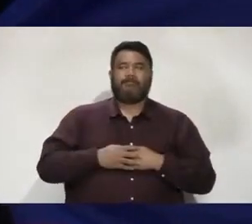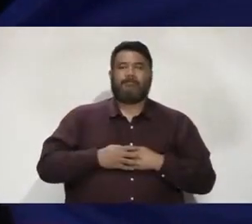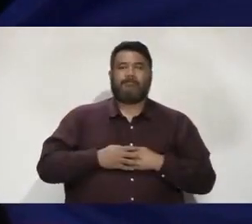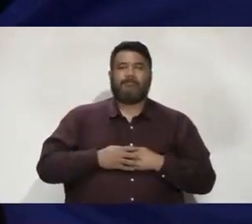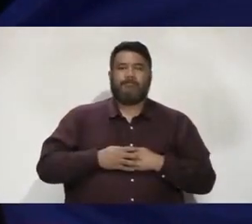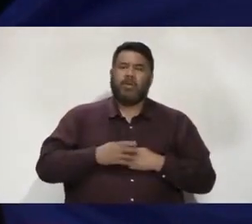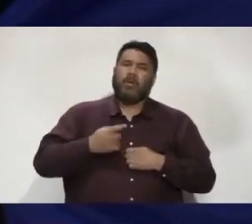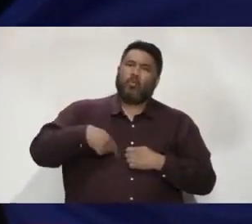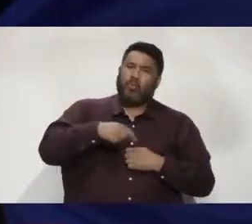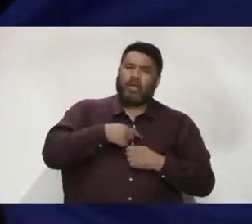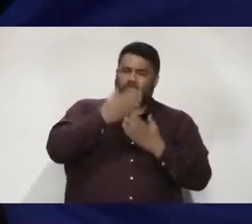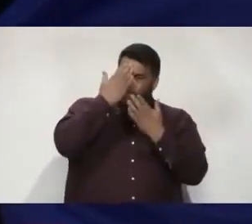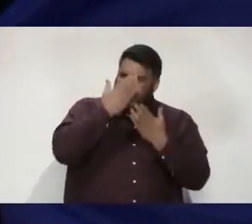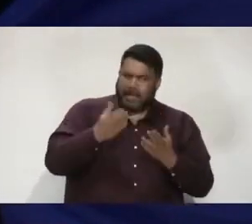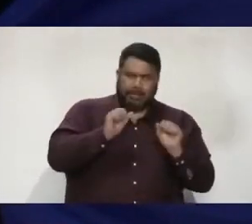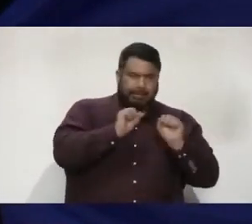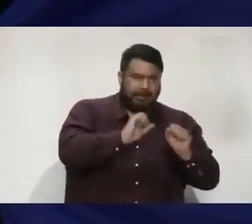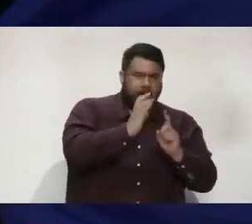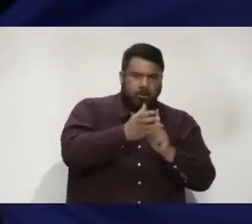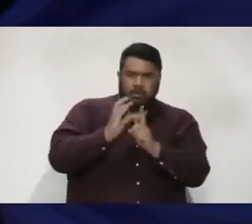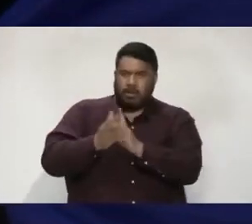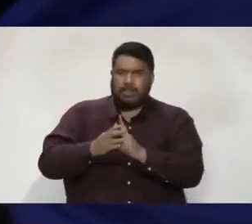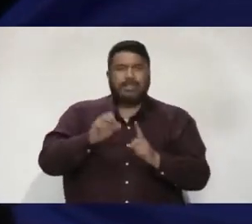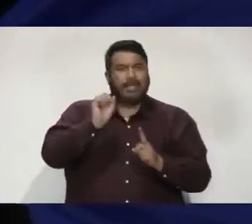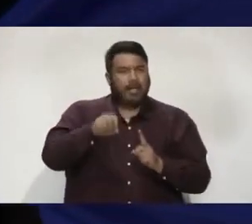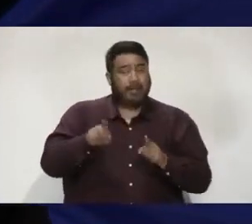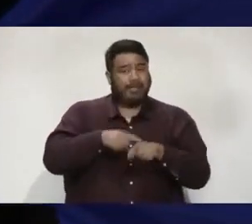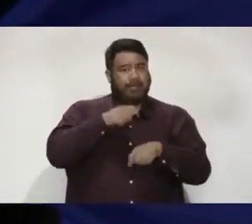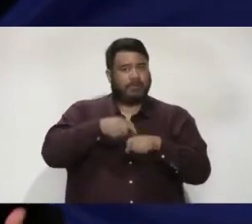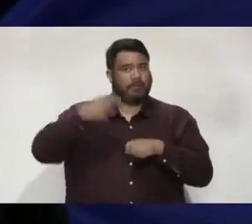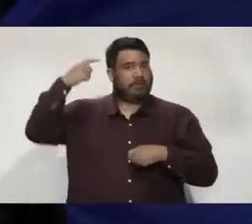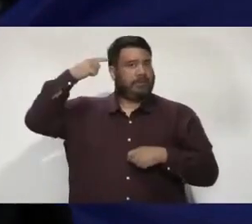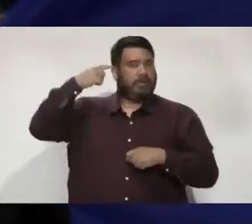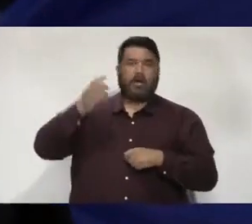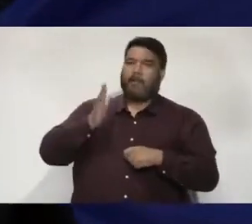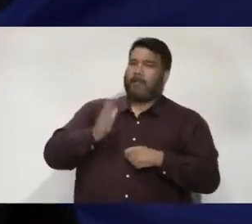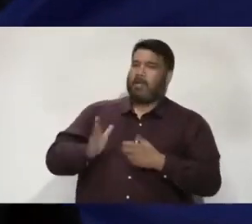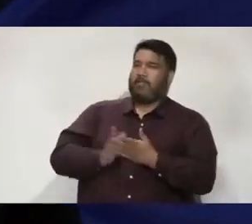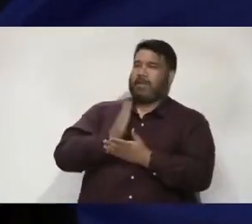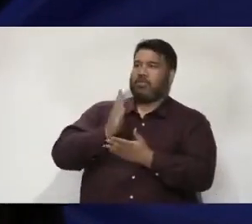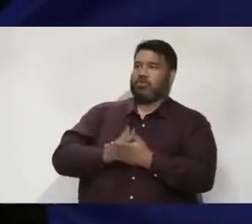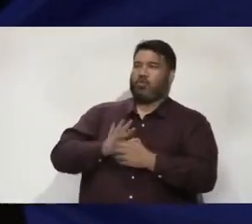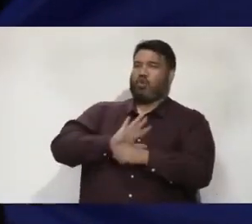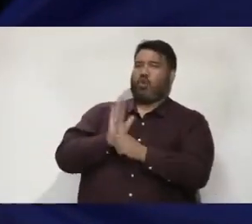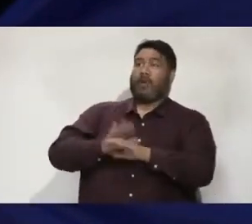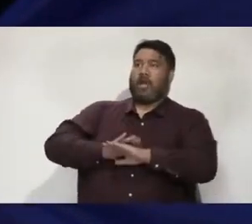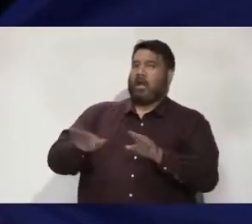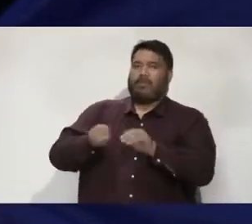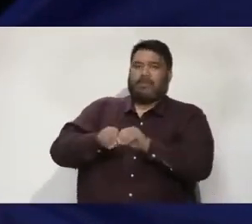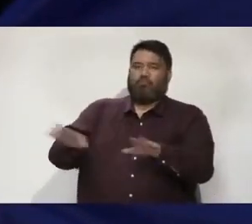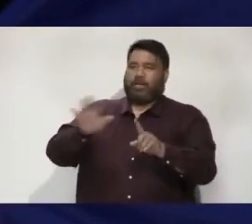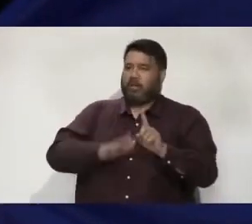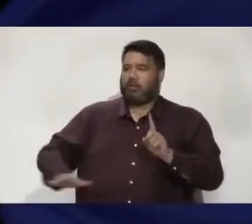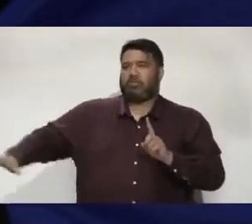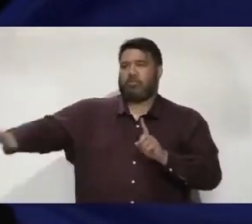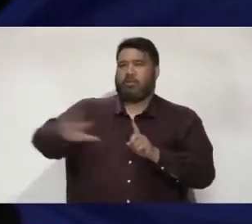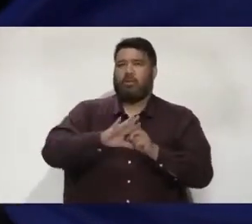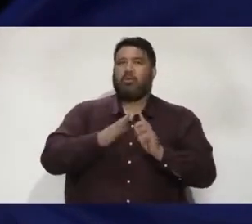try and accommodate that, we also have to make sure that it is only people within bubbles that are mingling.